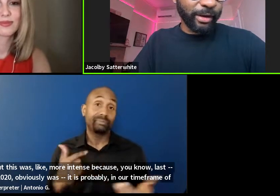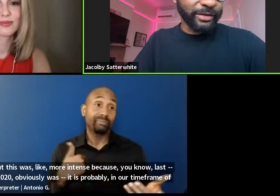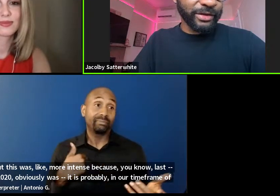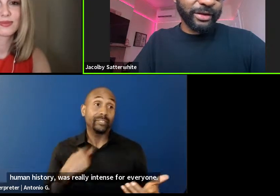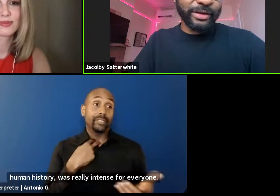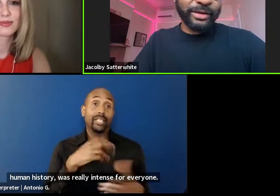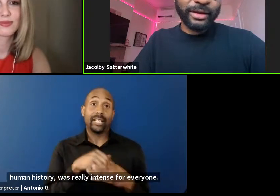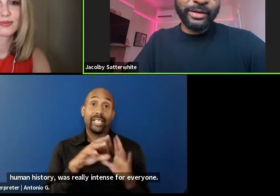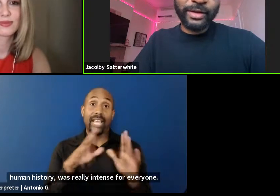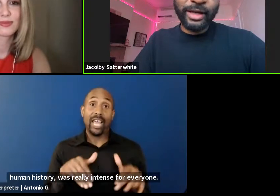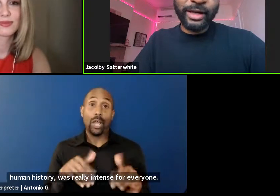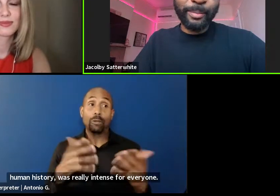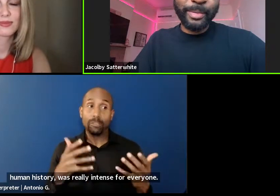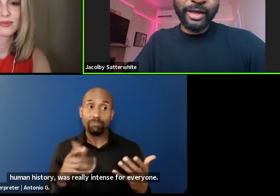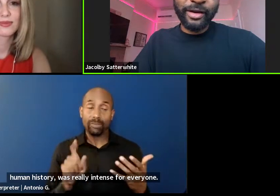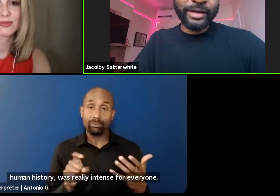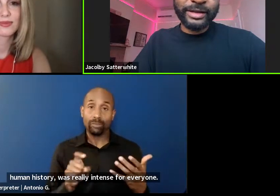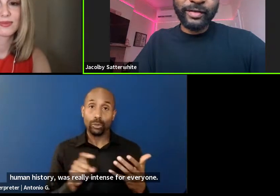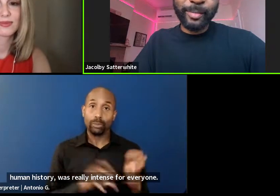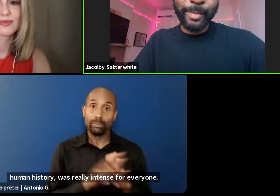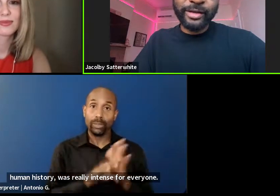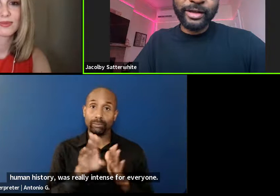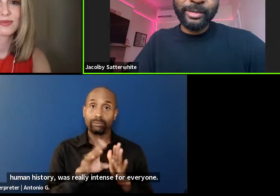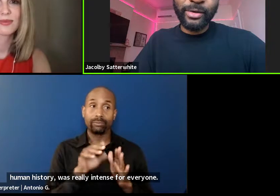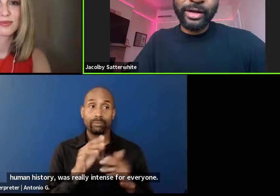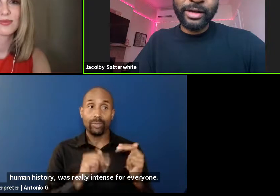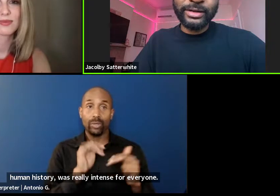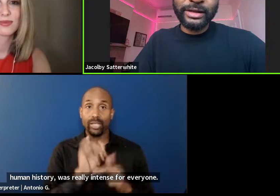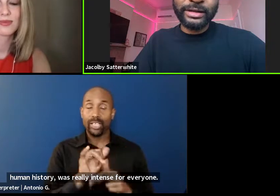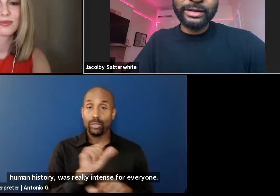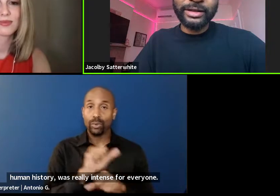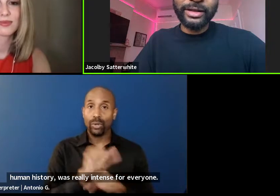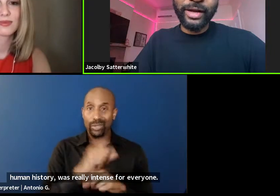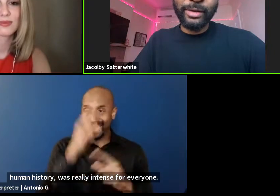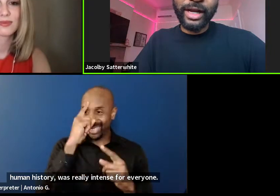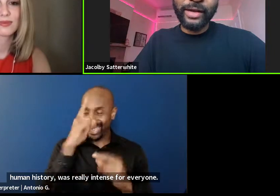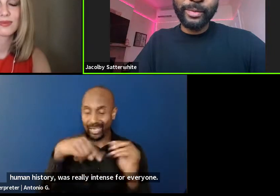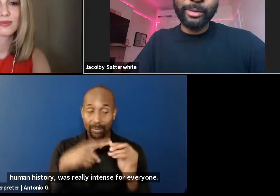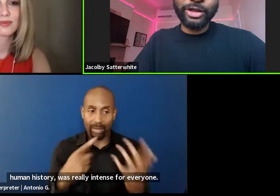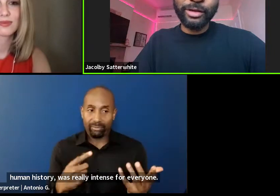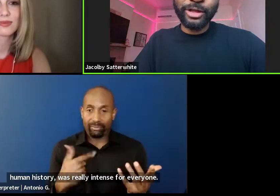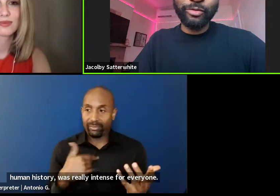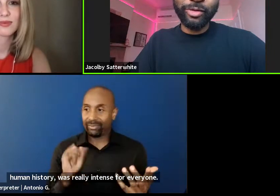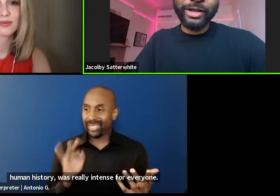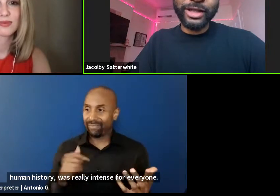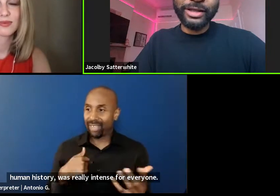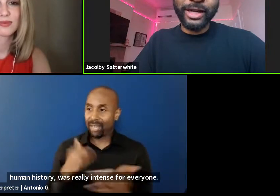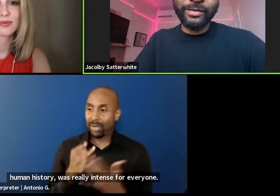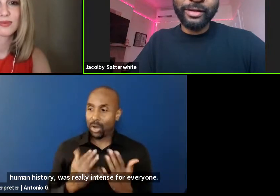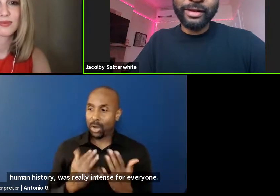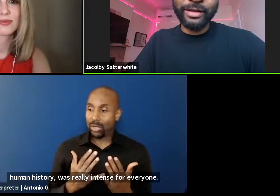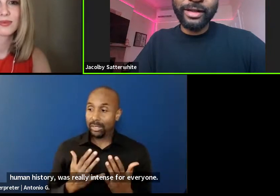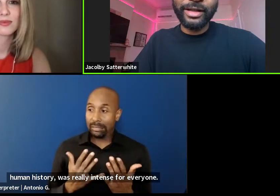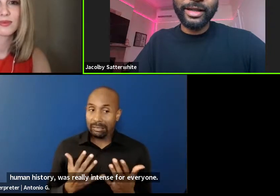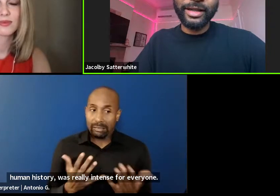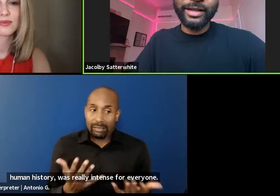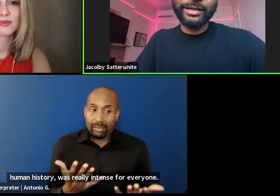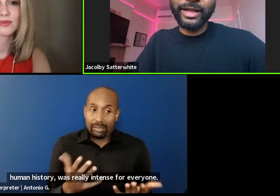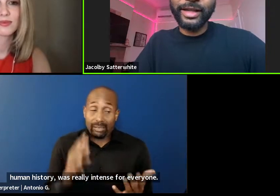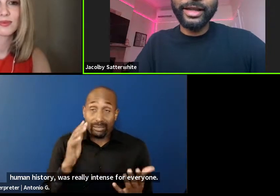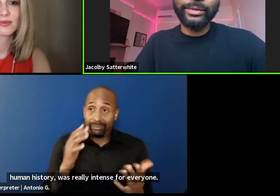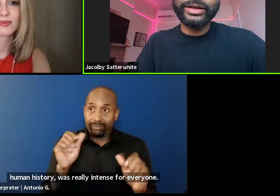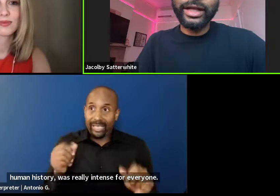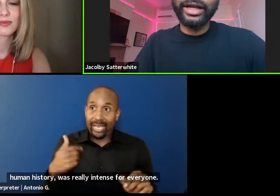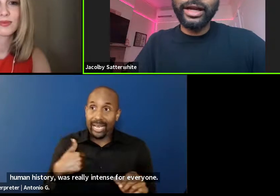making this work, uncertain if like being an artist even mattered anymore, uncertain if I would have be able to show these projects ever